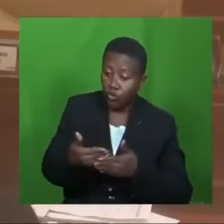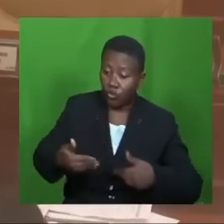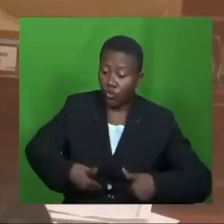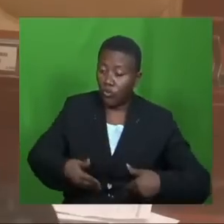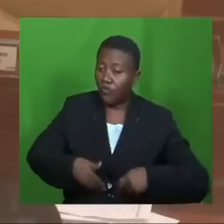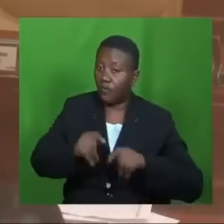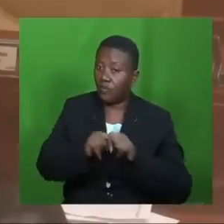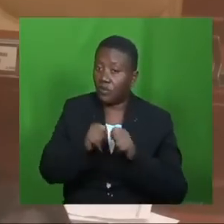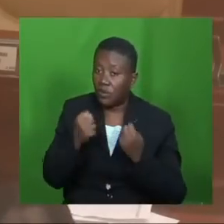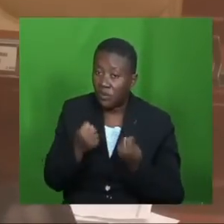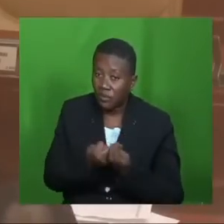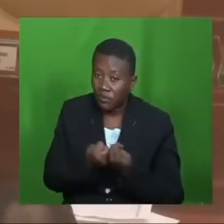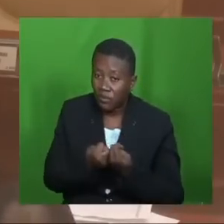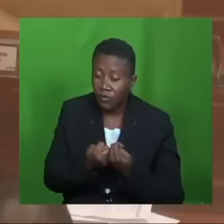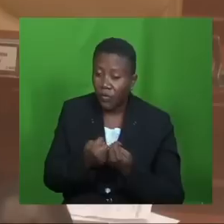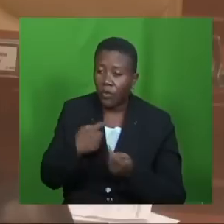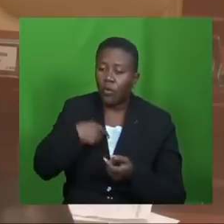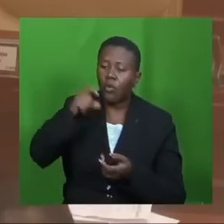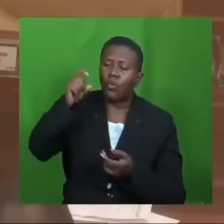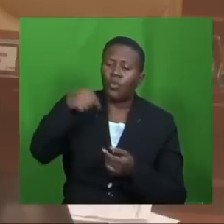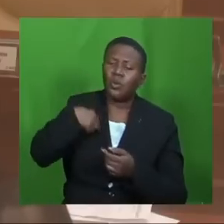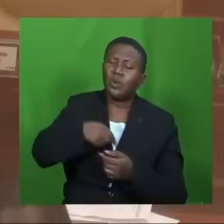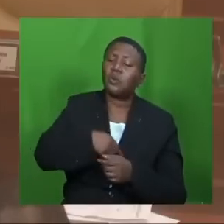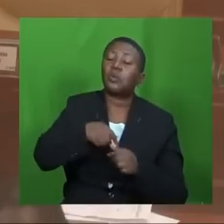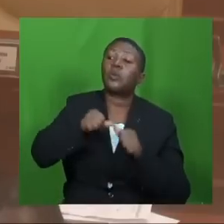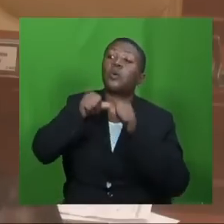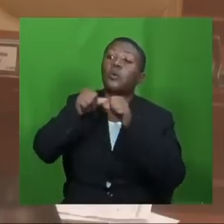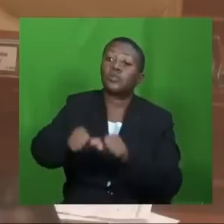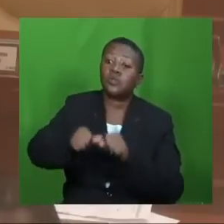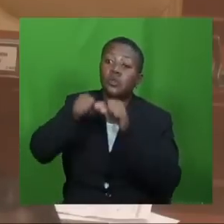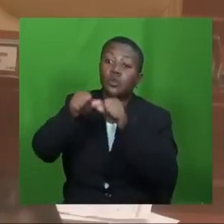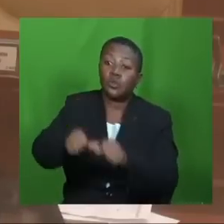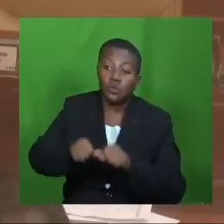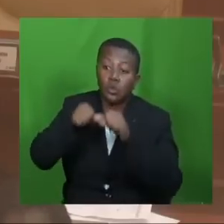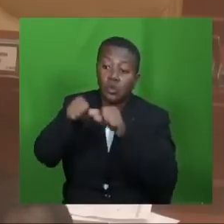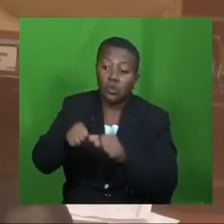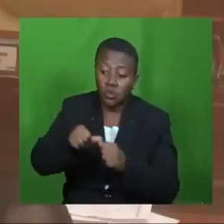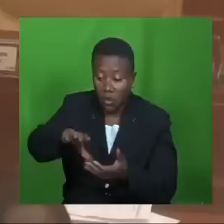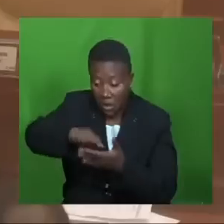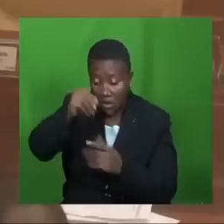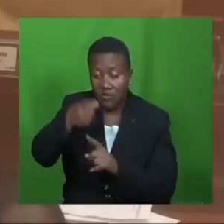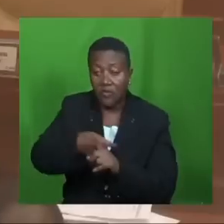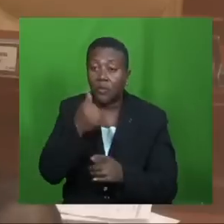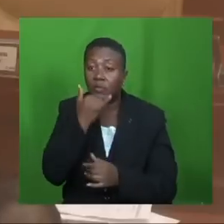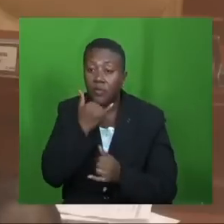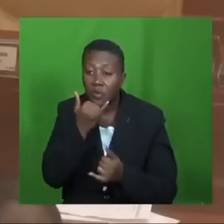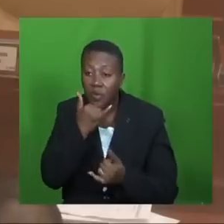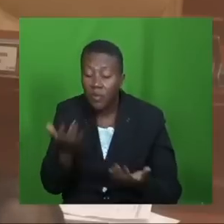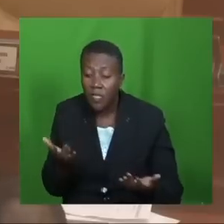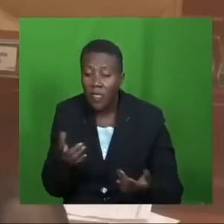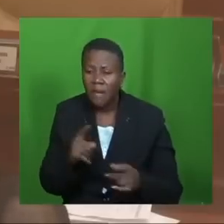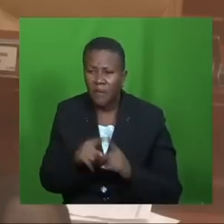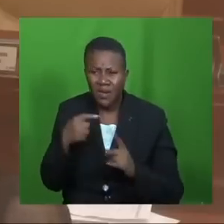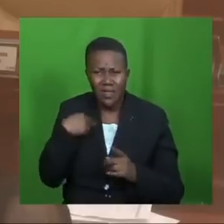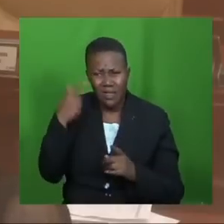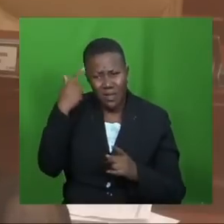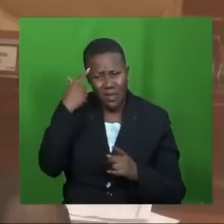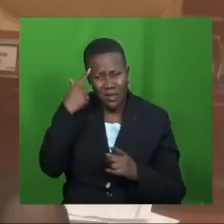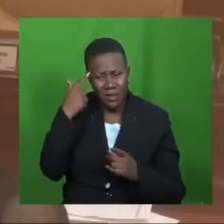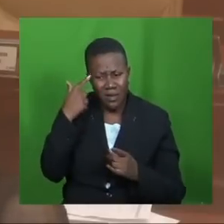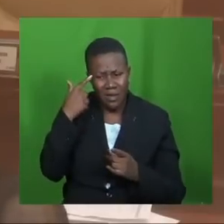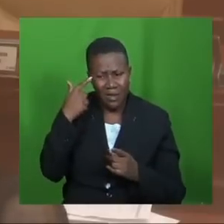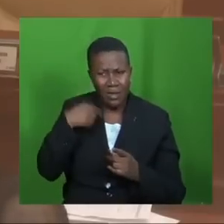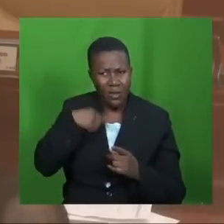will continue to learn from our mistakes, as the Honorable Minister said, but I think it's long overdue. And I want